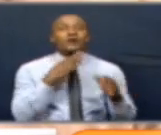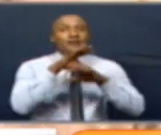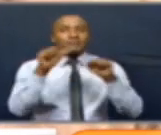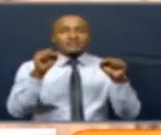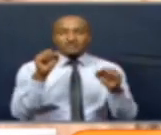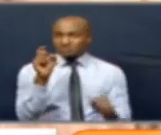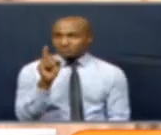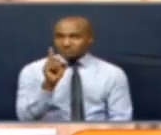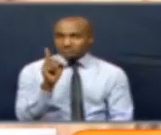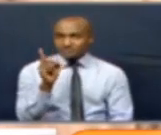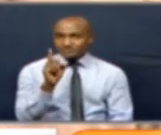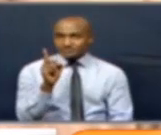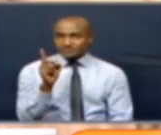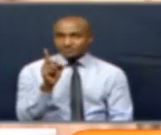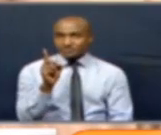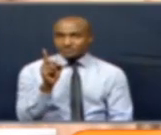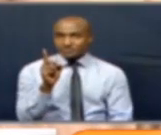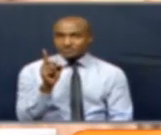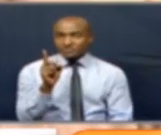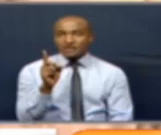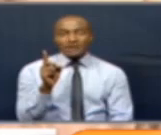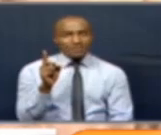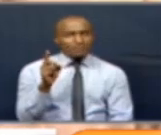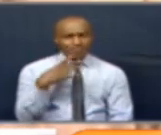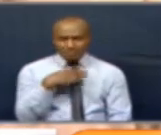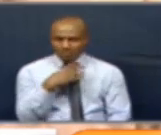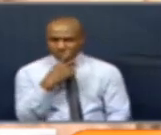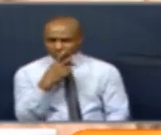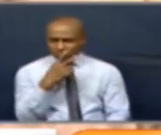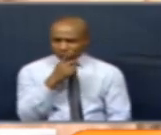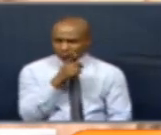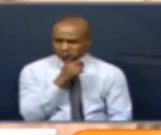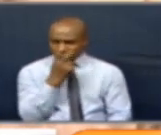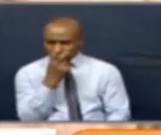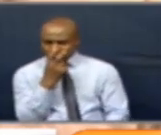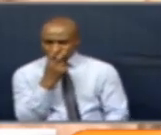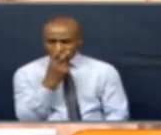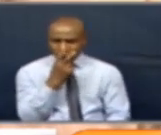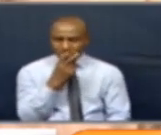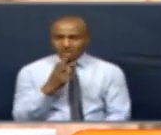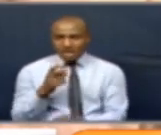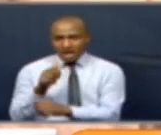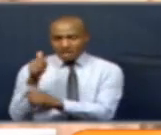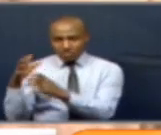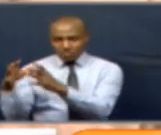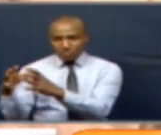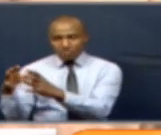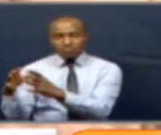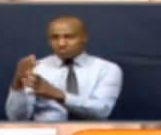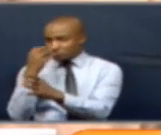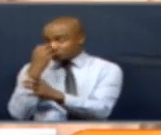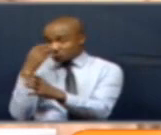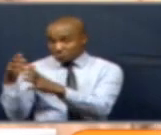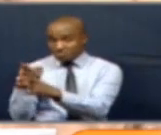presidency. So I believe that the emissaries that is surrounding the team that is surrounding the deputy president are trying